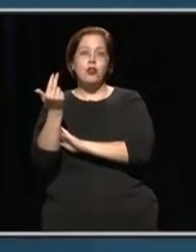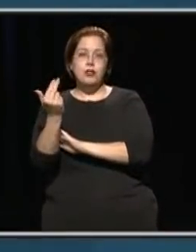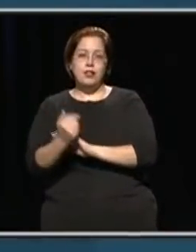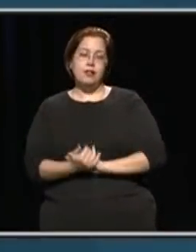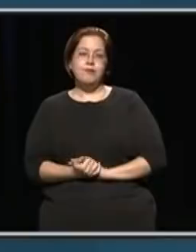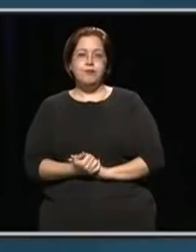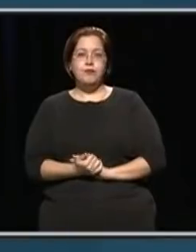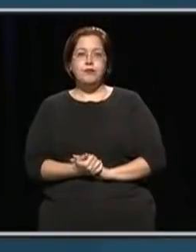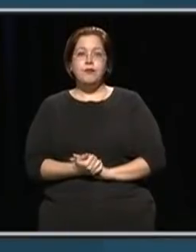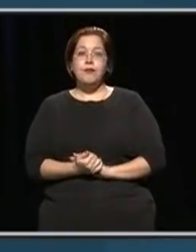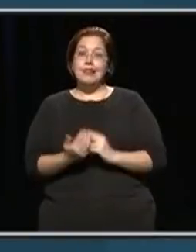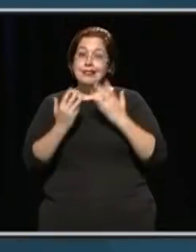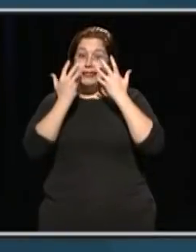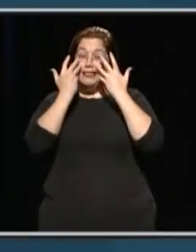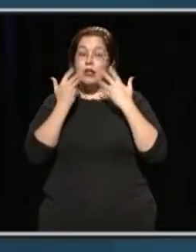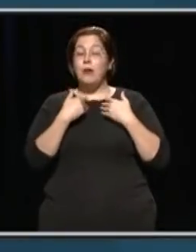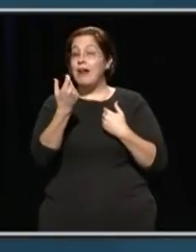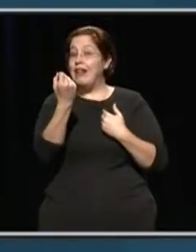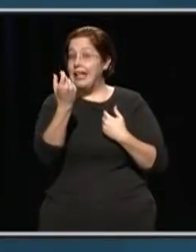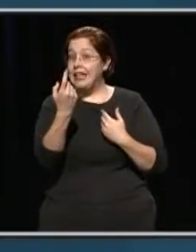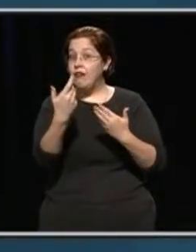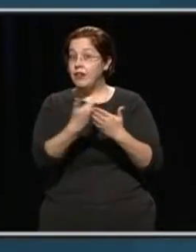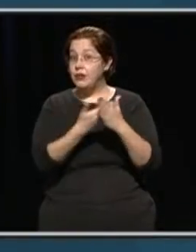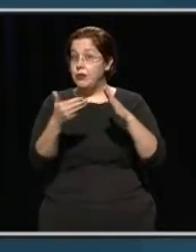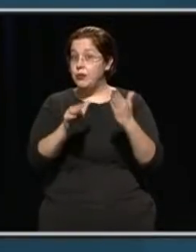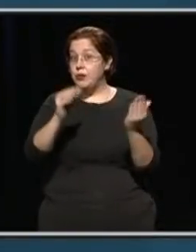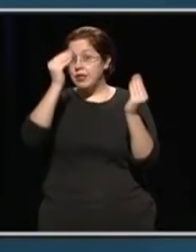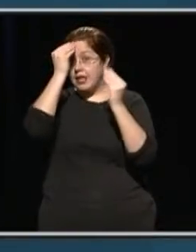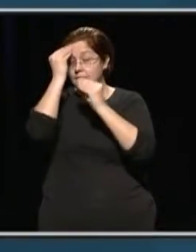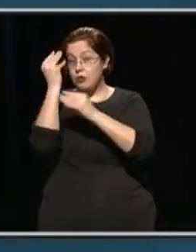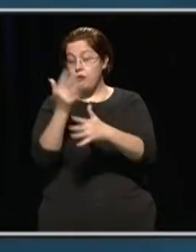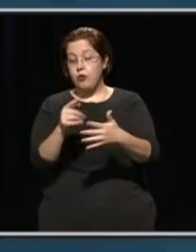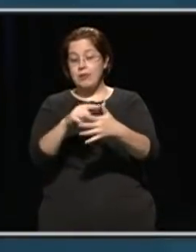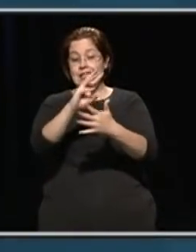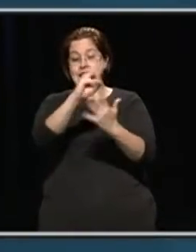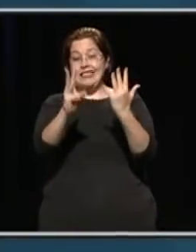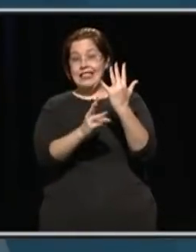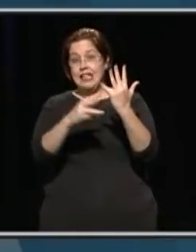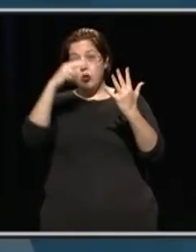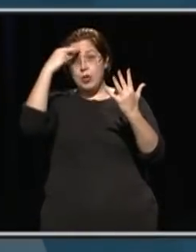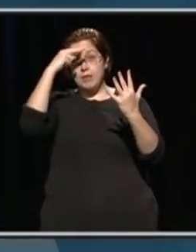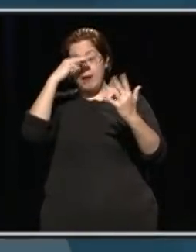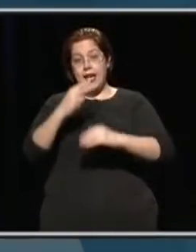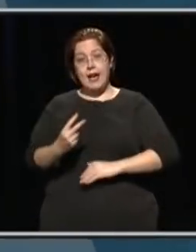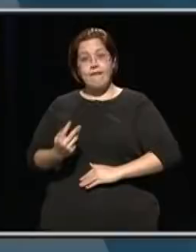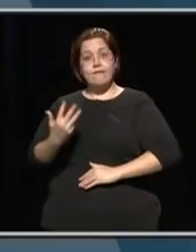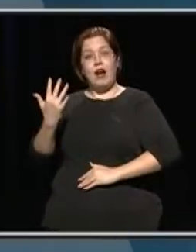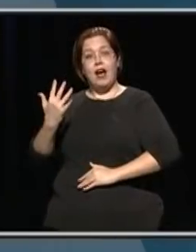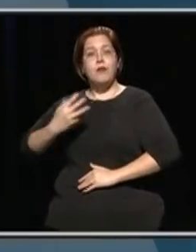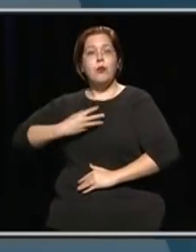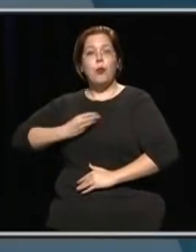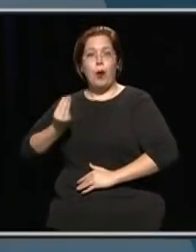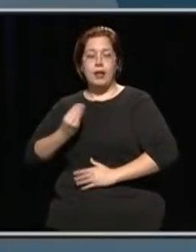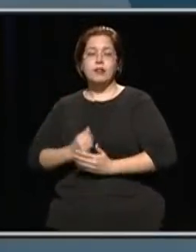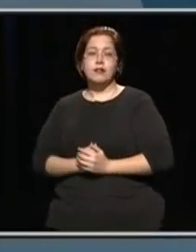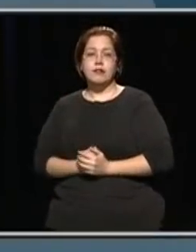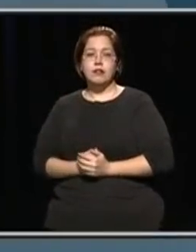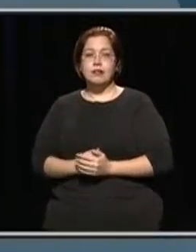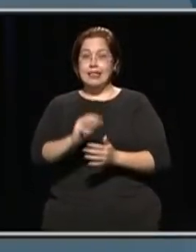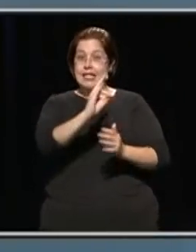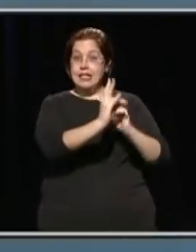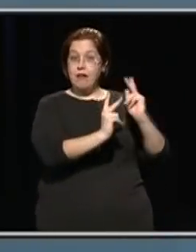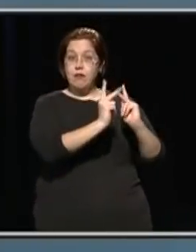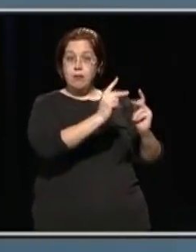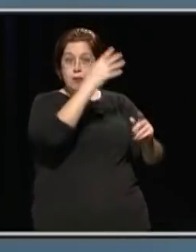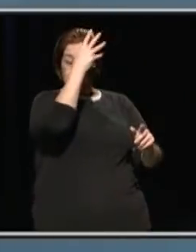20,213. We do unfortunately have 11 new deaths to report. 6 of them are Hispanic and 5 were white. 7 were